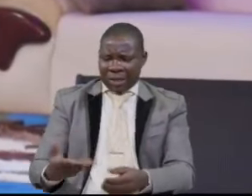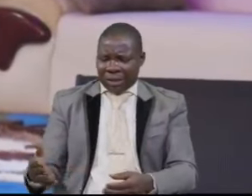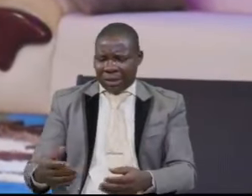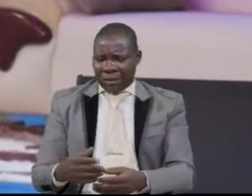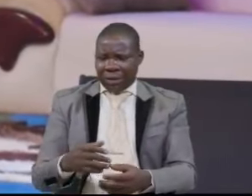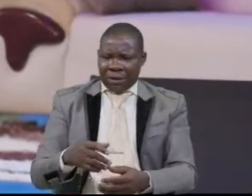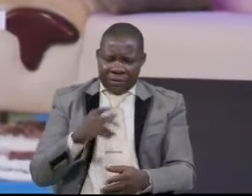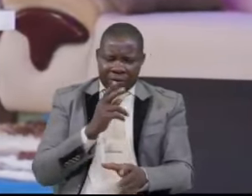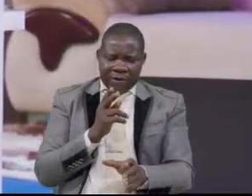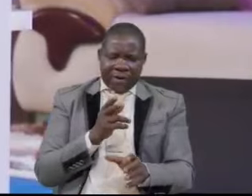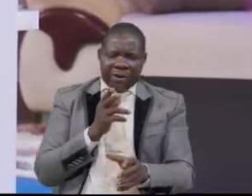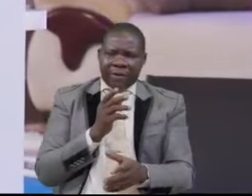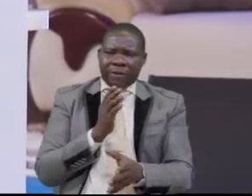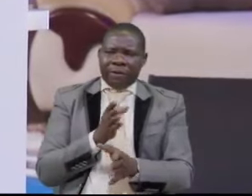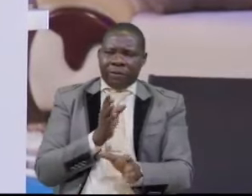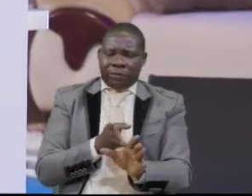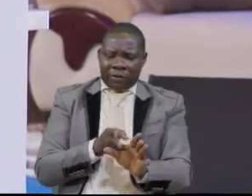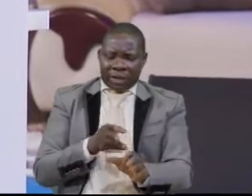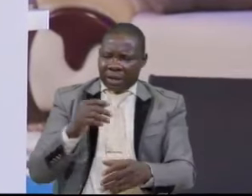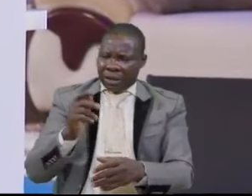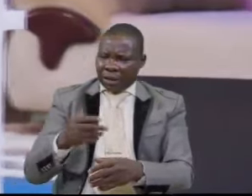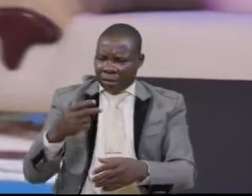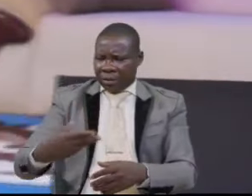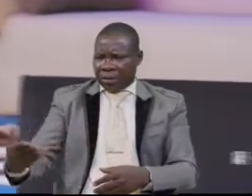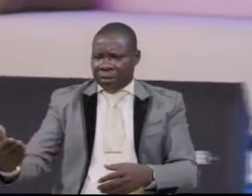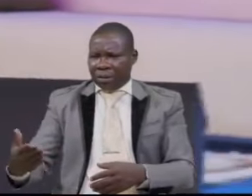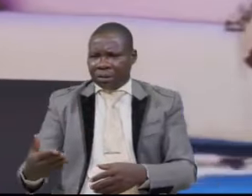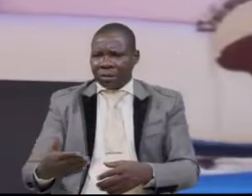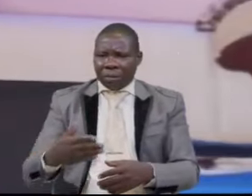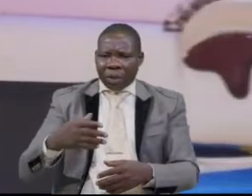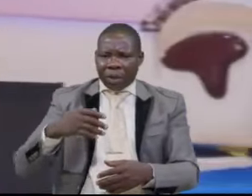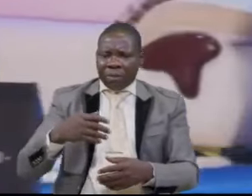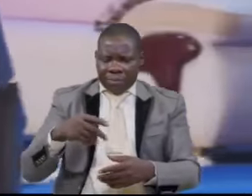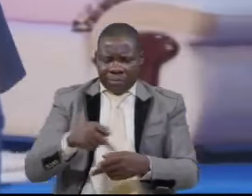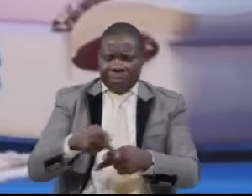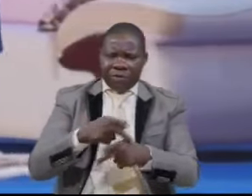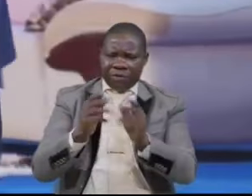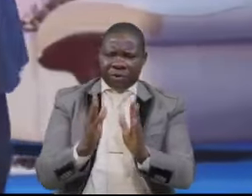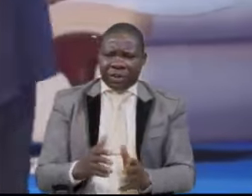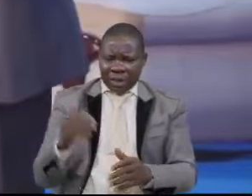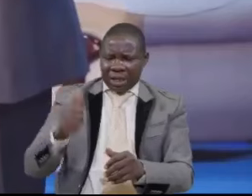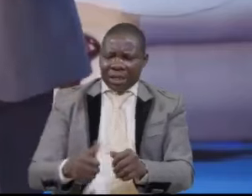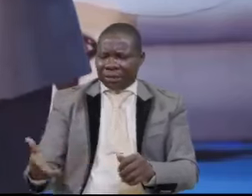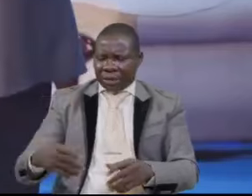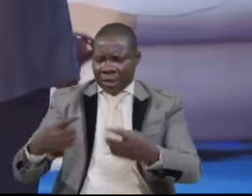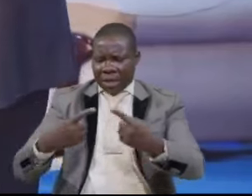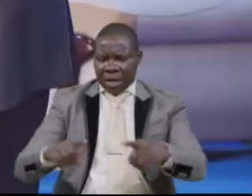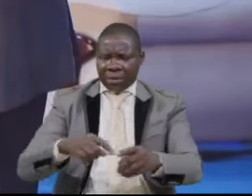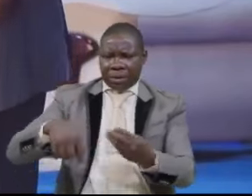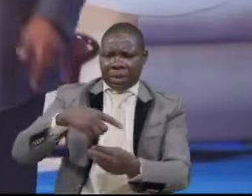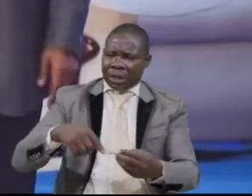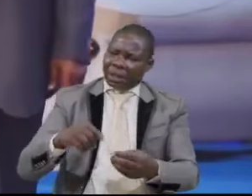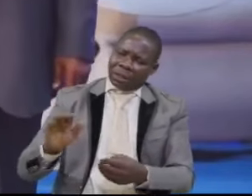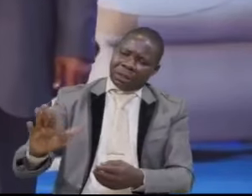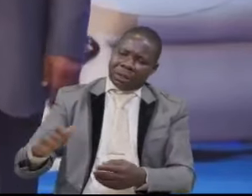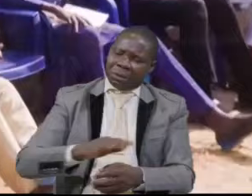things philosophical, and the things professional, everything happening around him never moved him. I